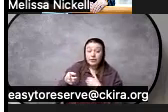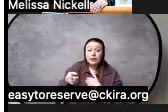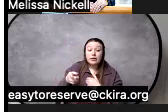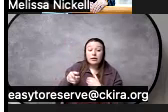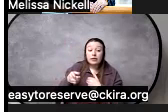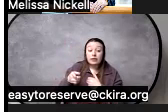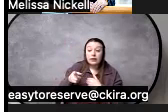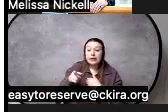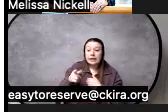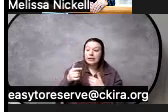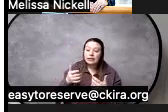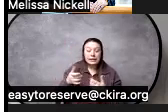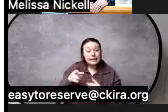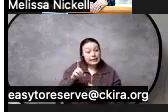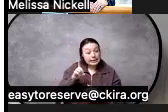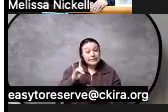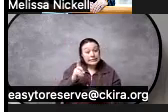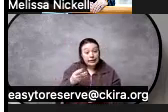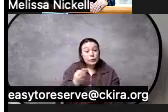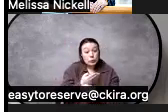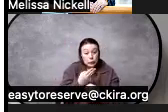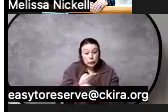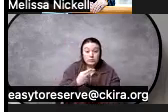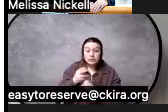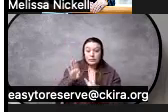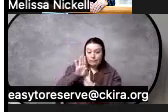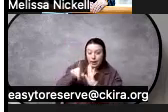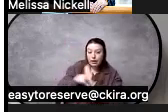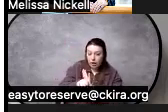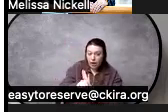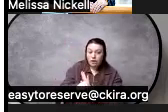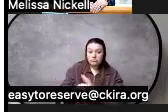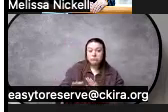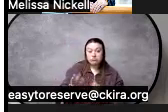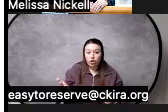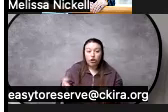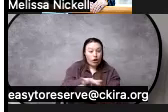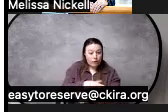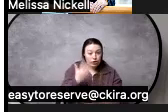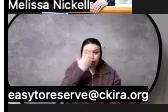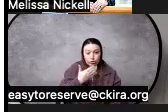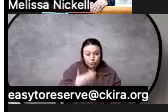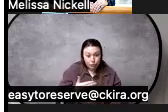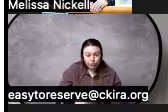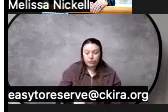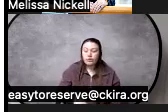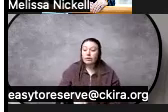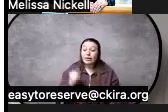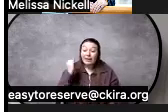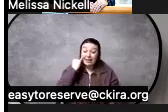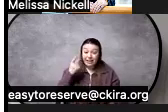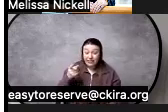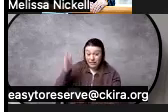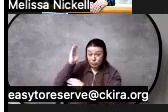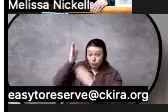utilize the white space. So we don't have too much of it that's not being used. This is good. Now, if the presenter covering this talk were